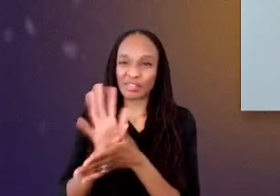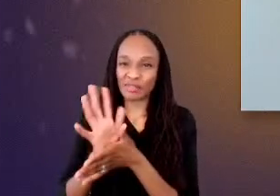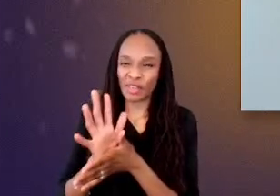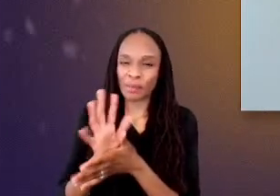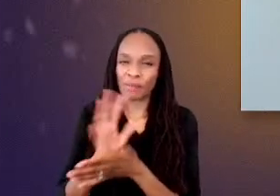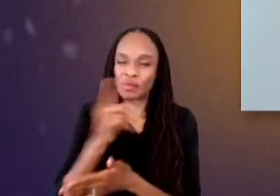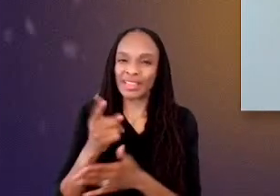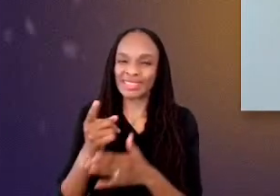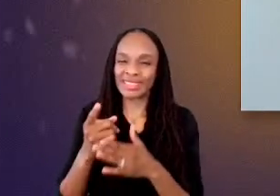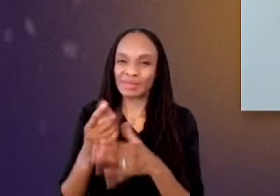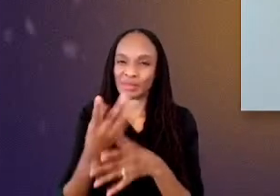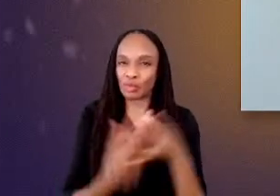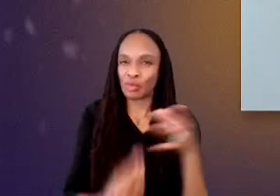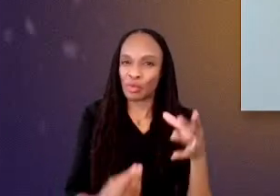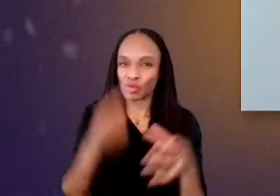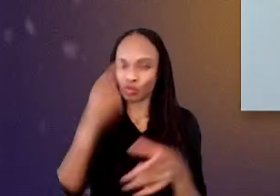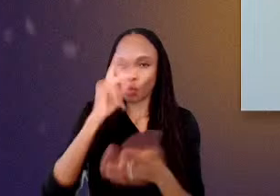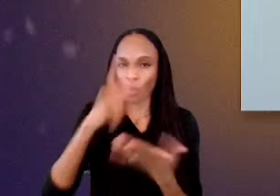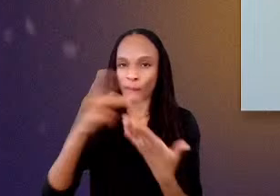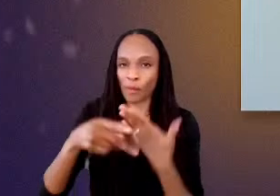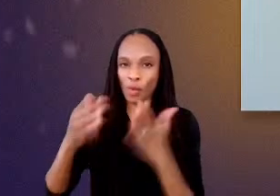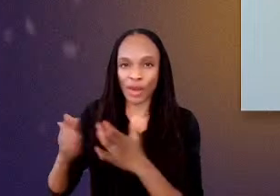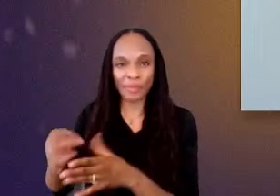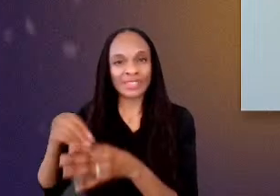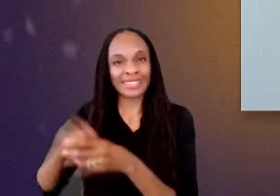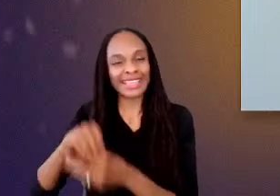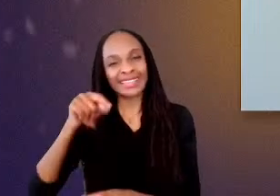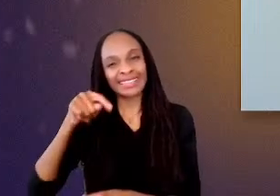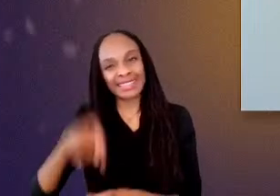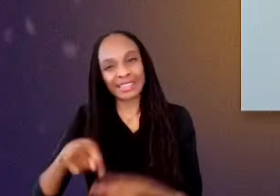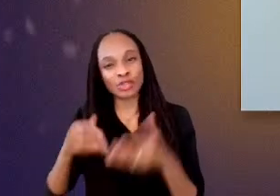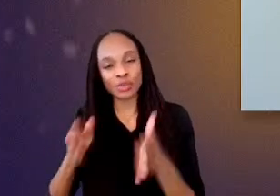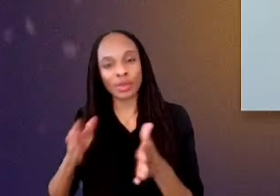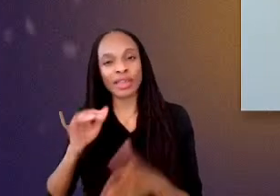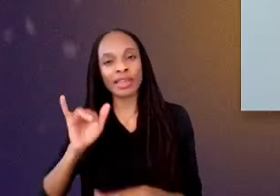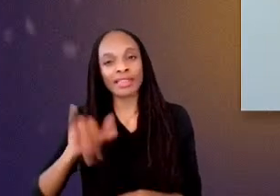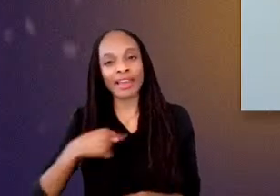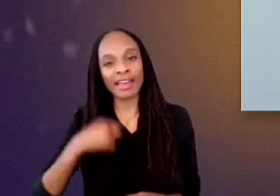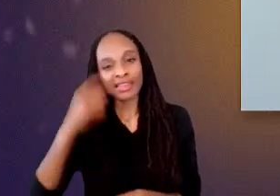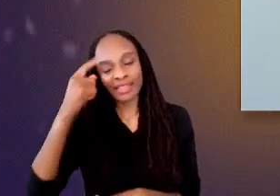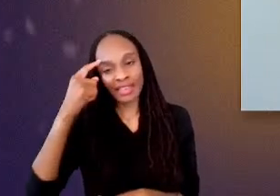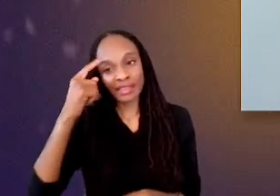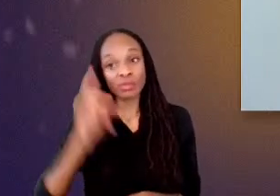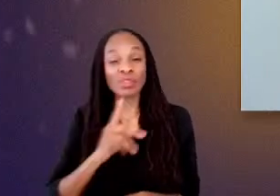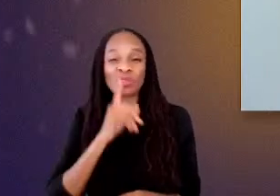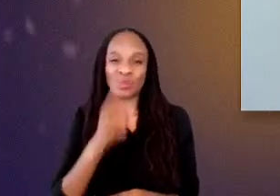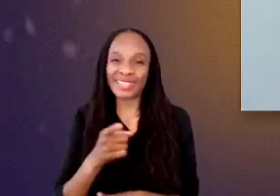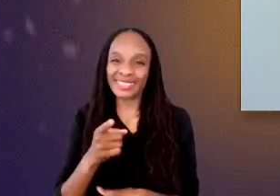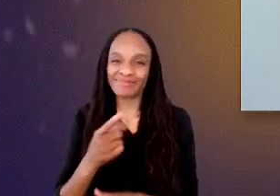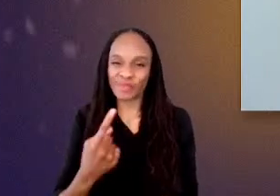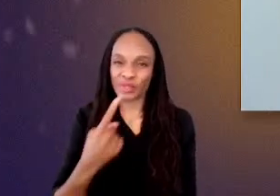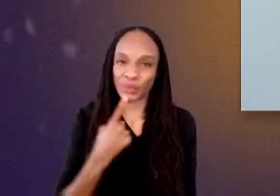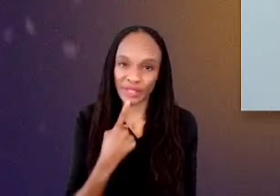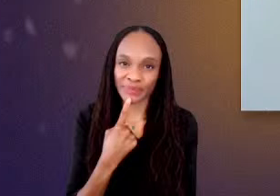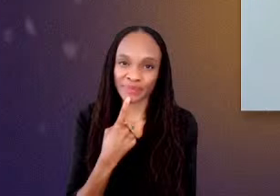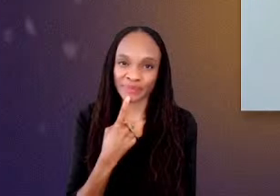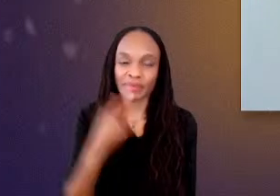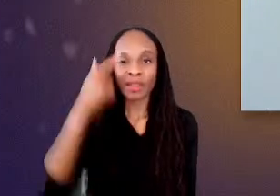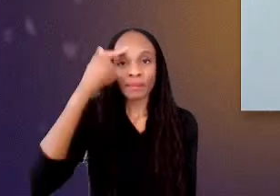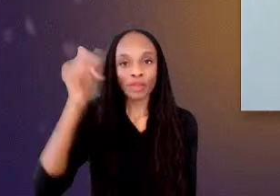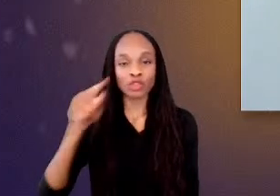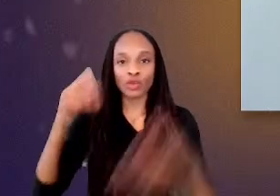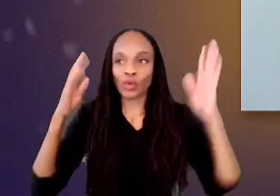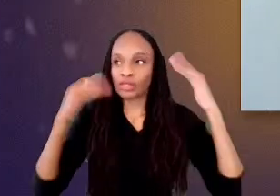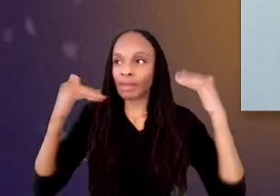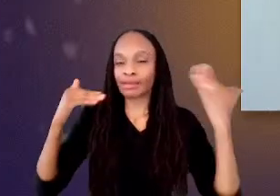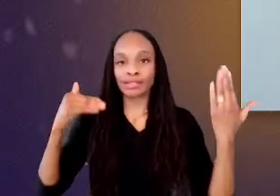programmers in this way that I think was really disappointing, because you expect these festivals